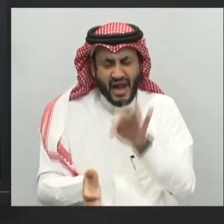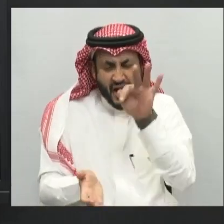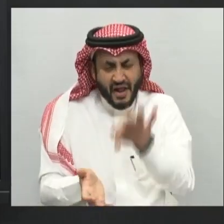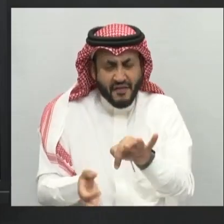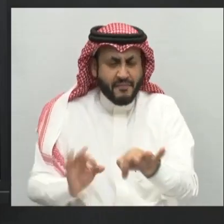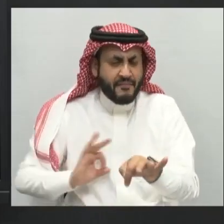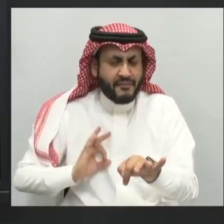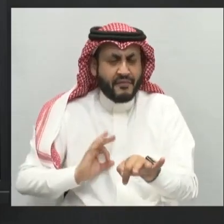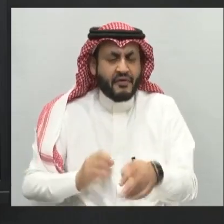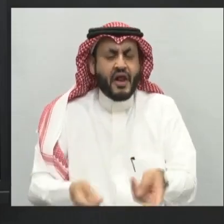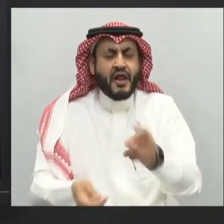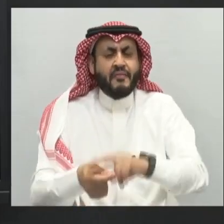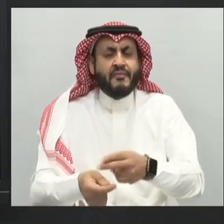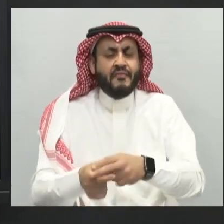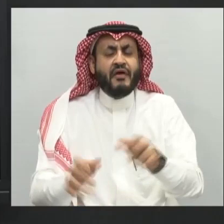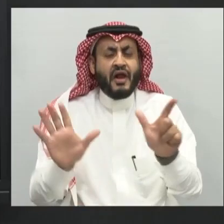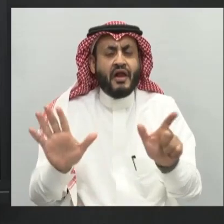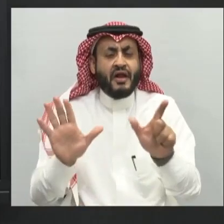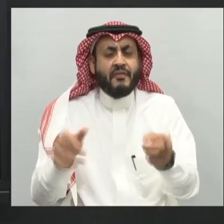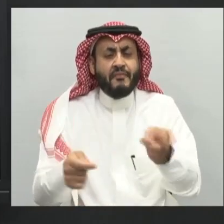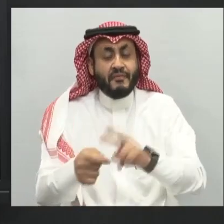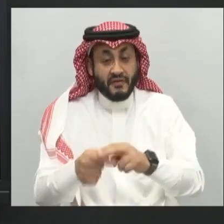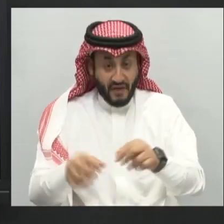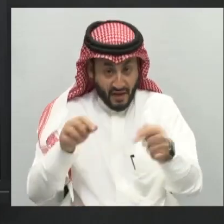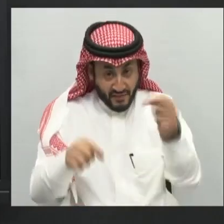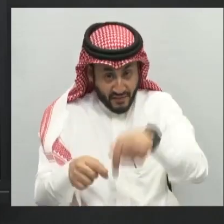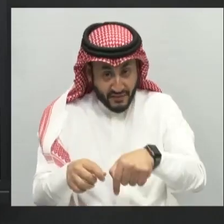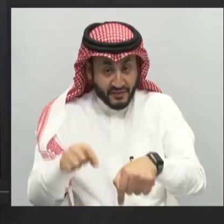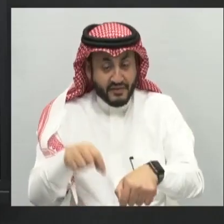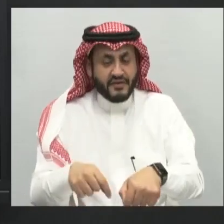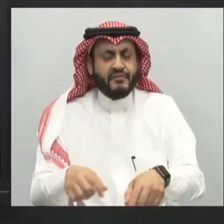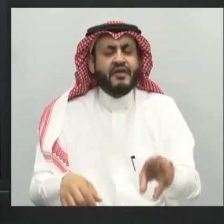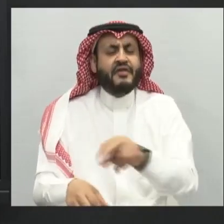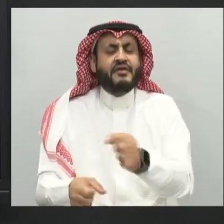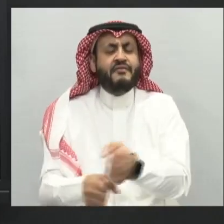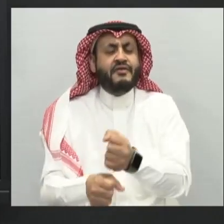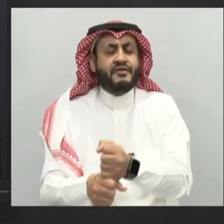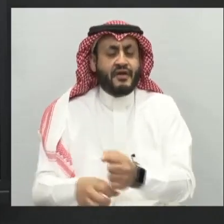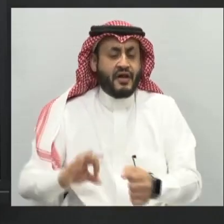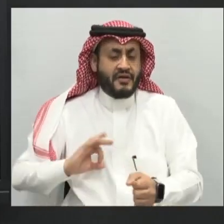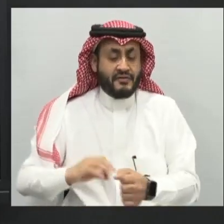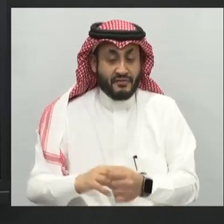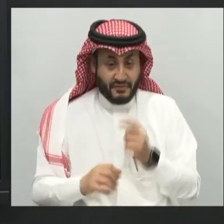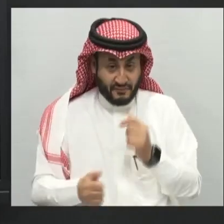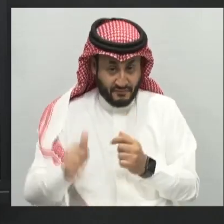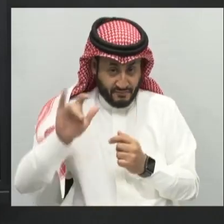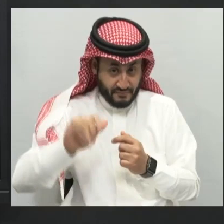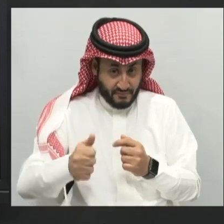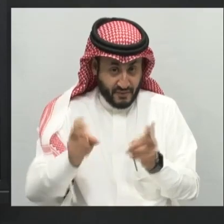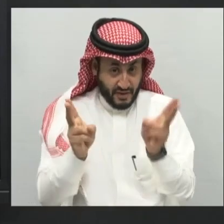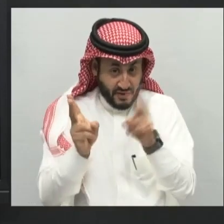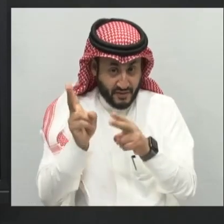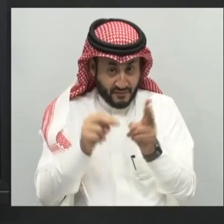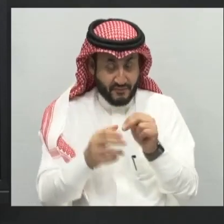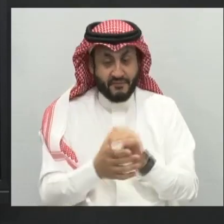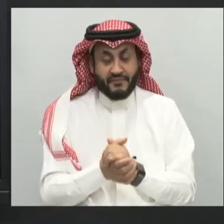day, every single week, when this day comes, you do this special thing. Here we have Aya and Noura talking to each